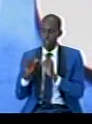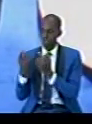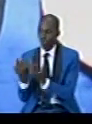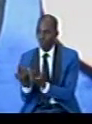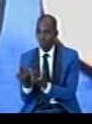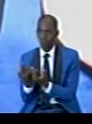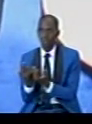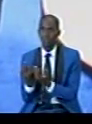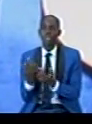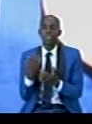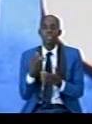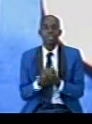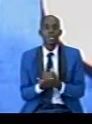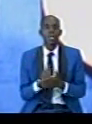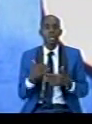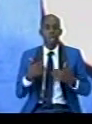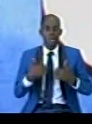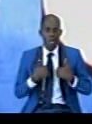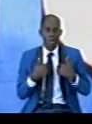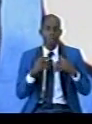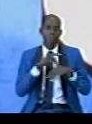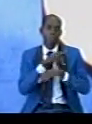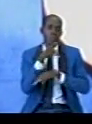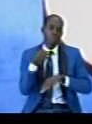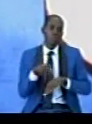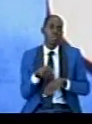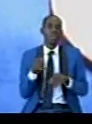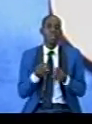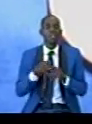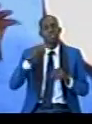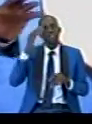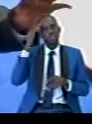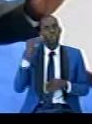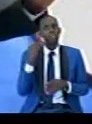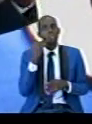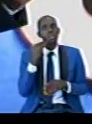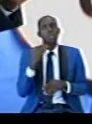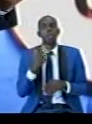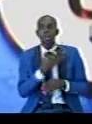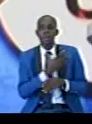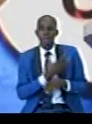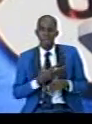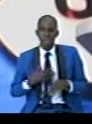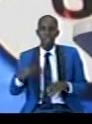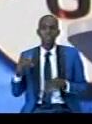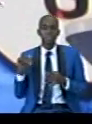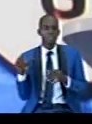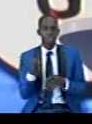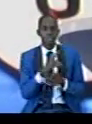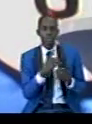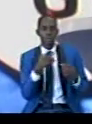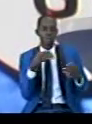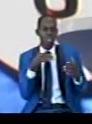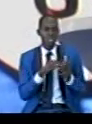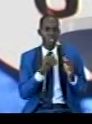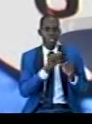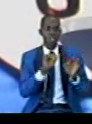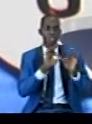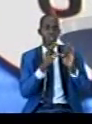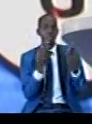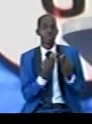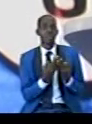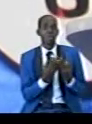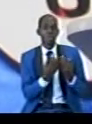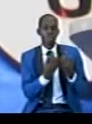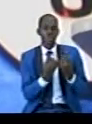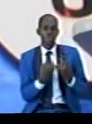have their principles, and they come against a family, they come